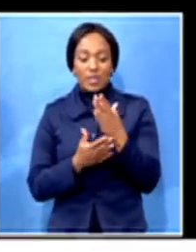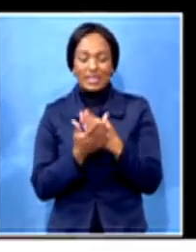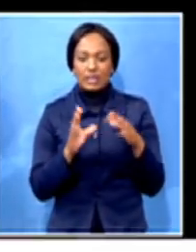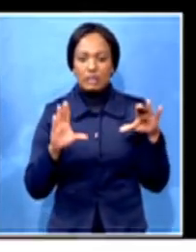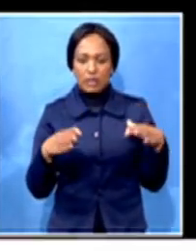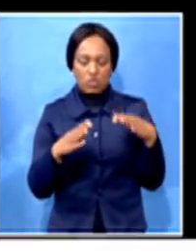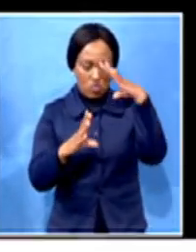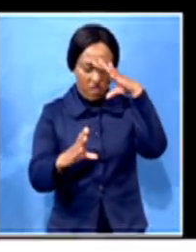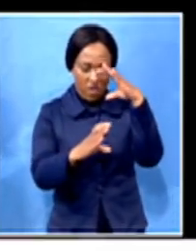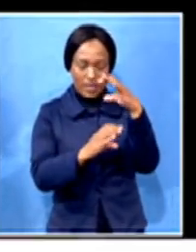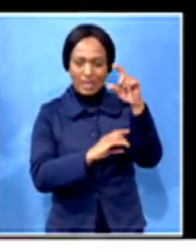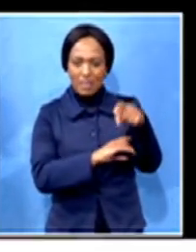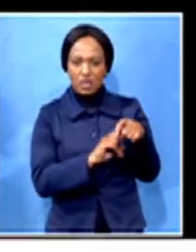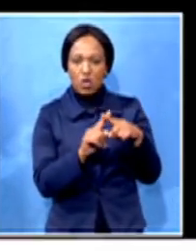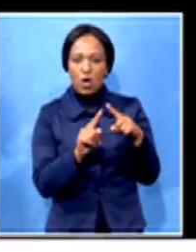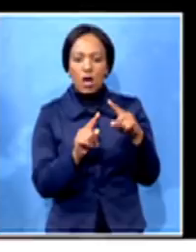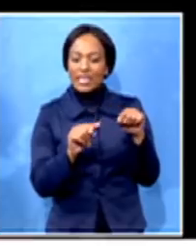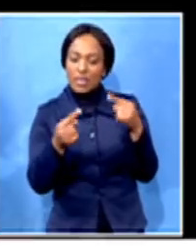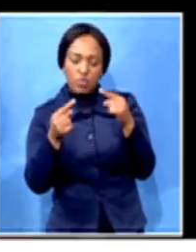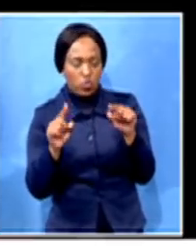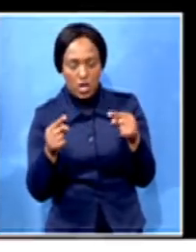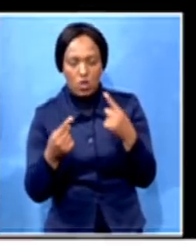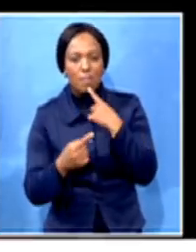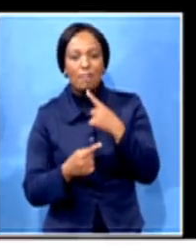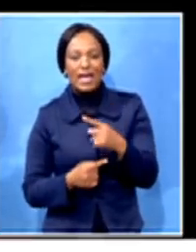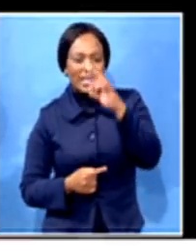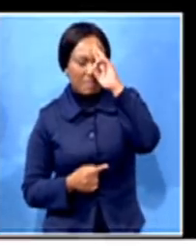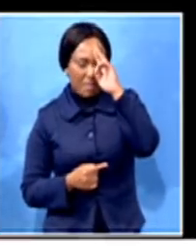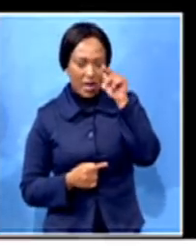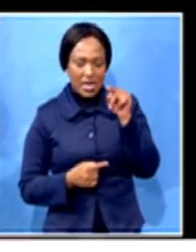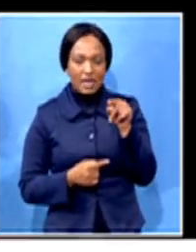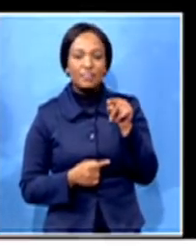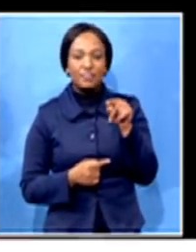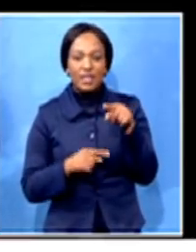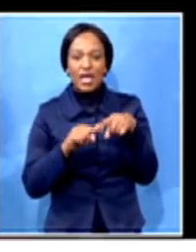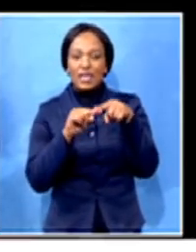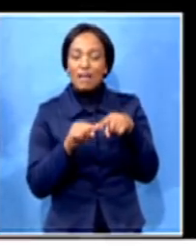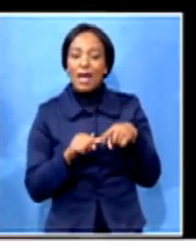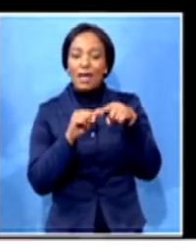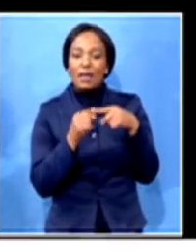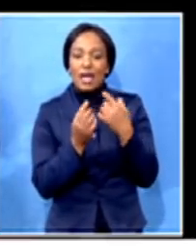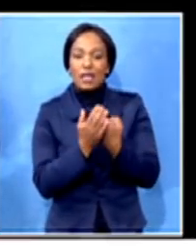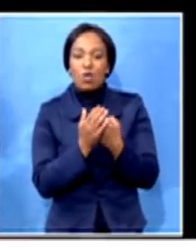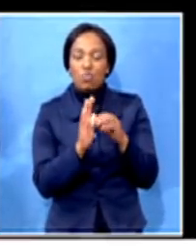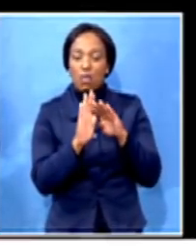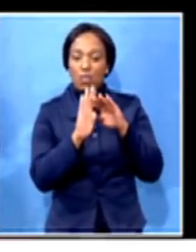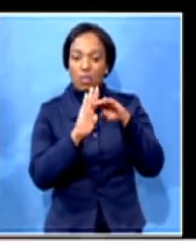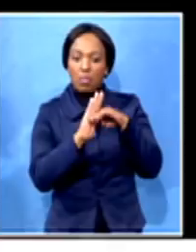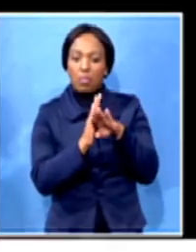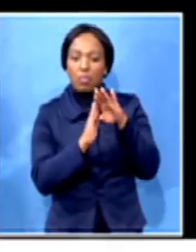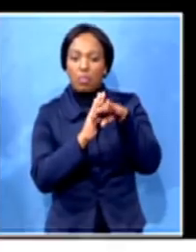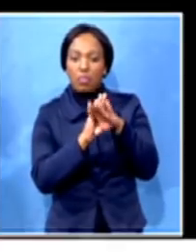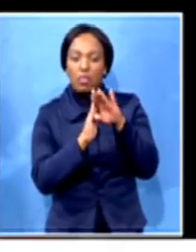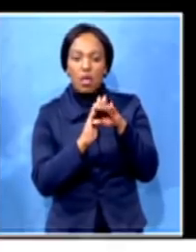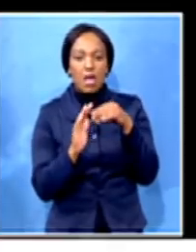focus on. Nobody can dispute that. But remember, that is a sector that is subject to the fluctuations that absolutely nobody within the country can